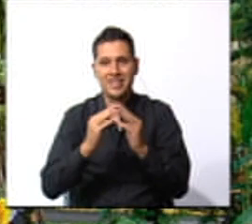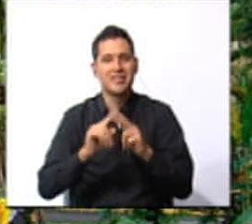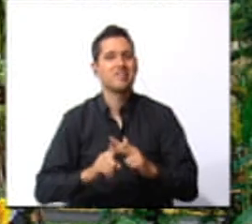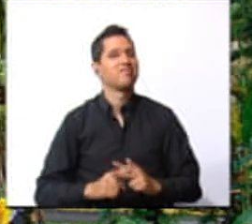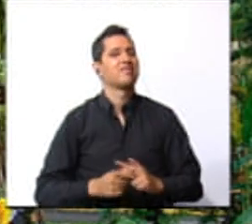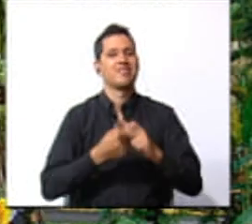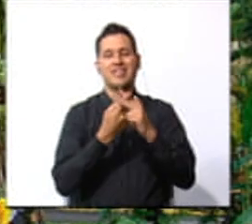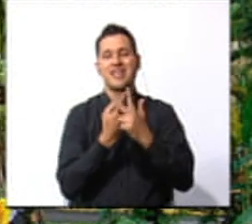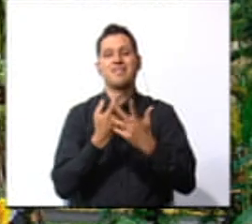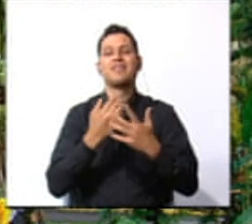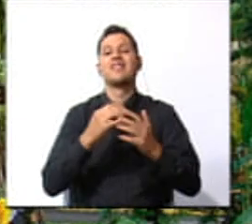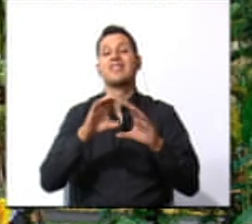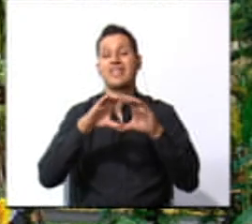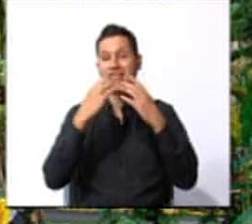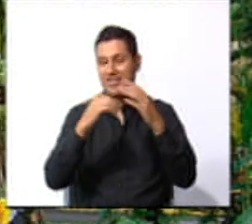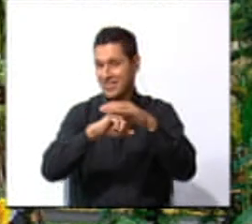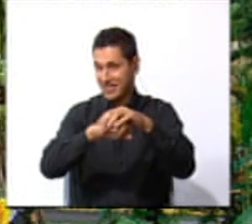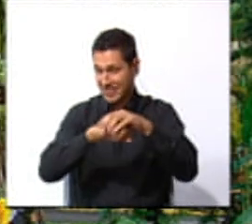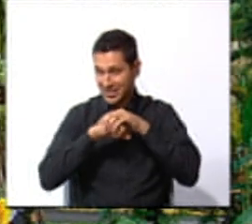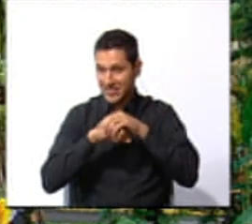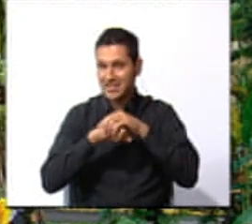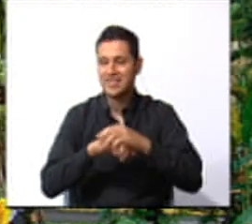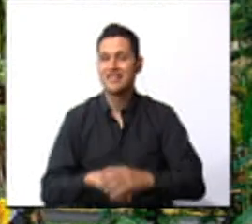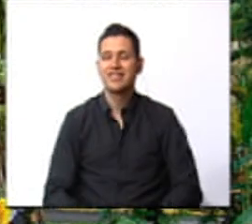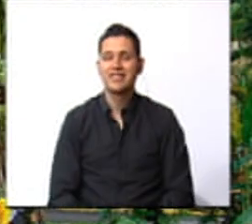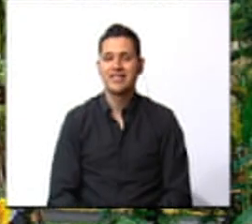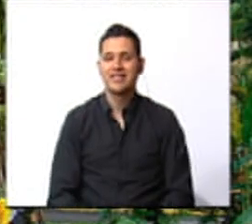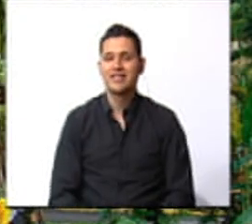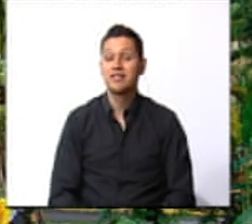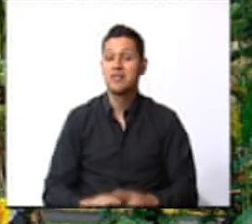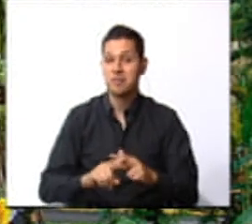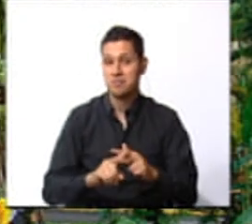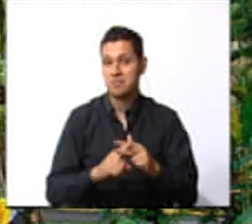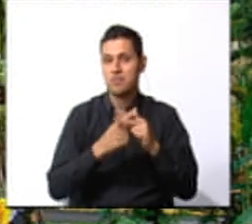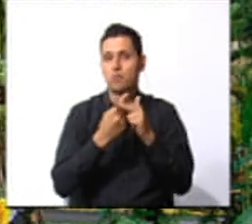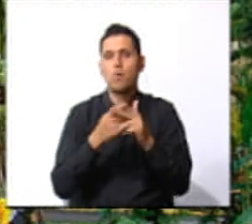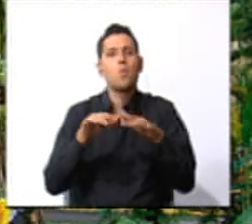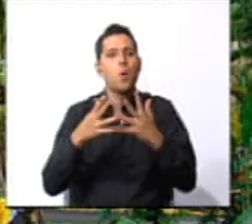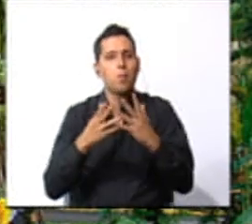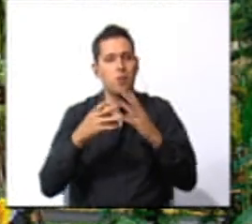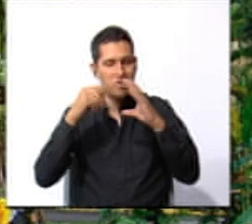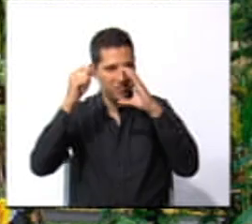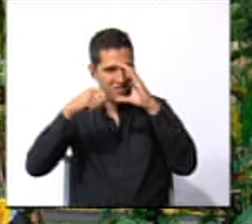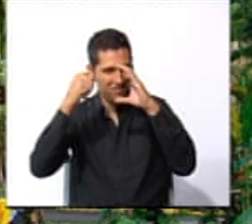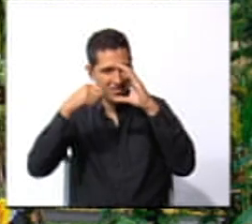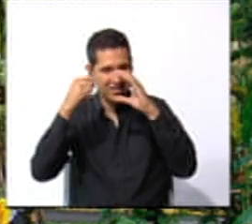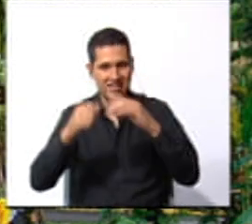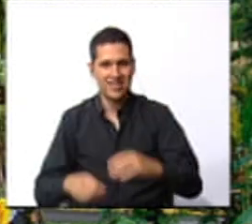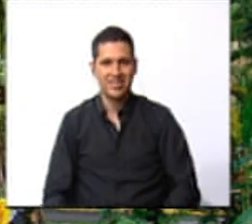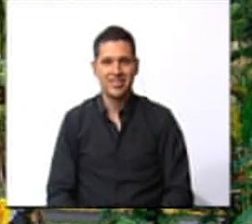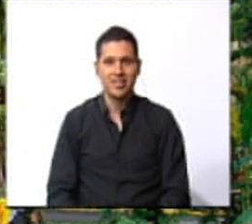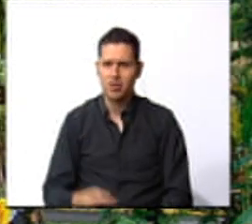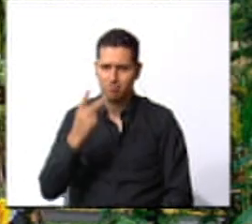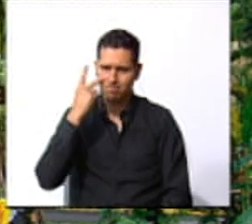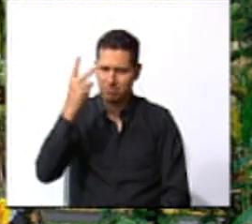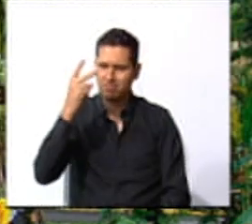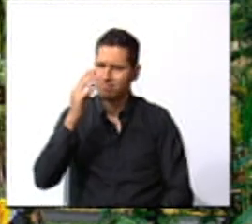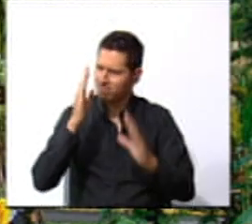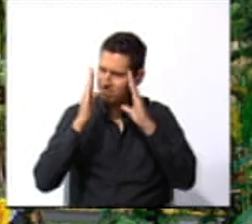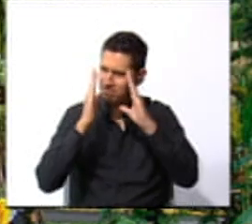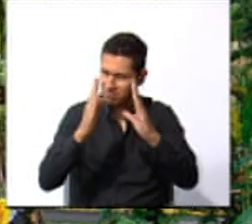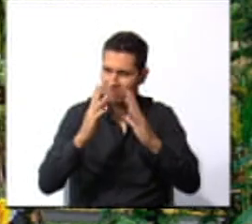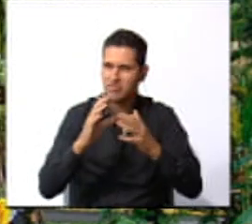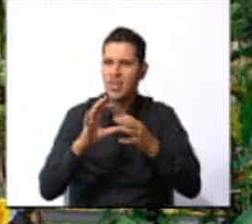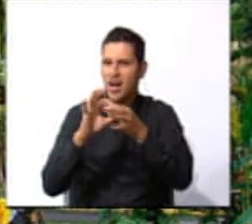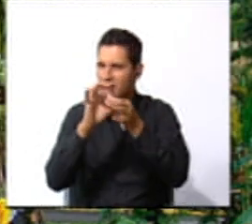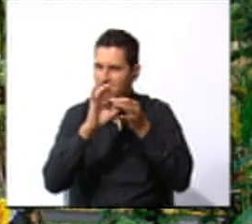the English class, and let's start with a video of UNICEF. Let's pay attention about